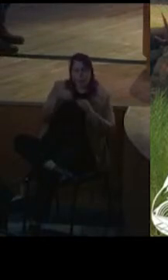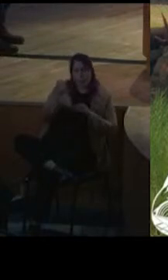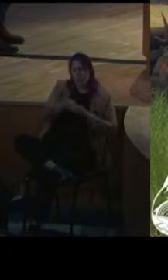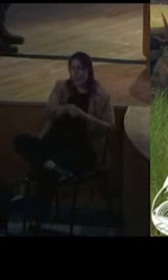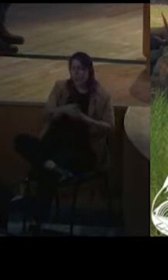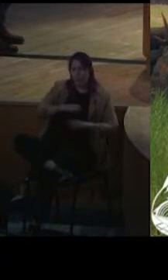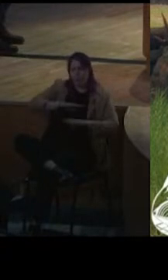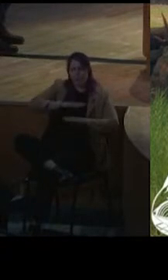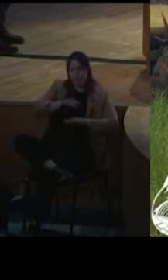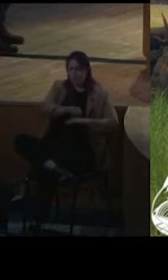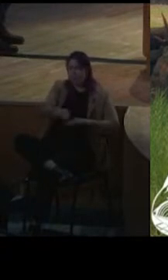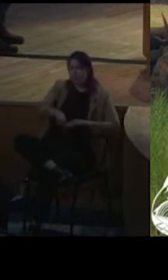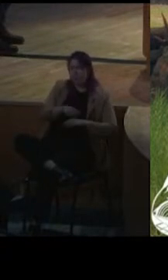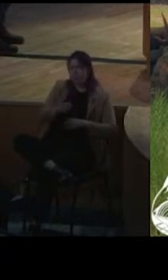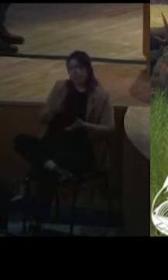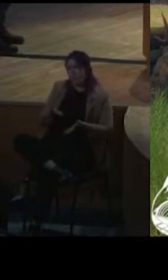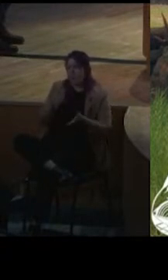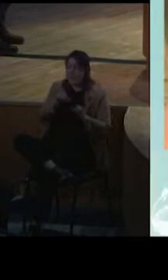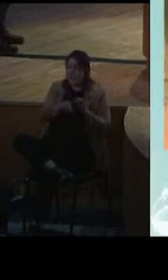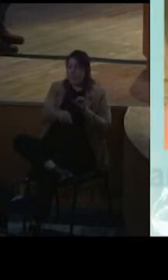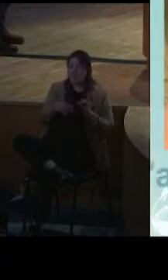system.